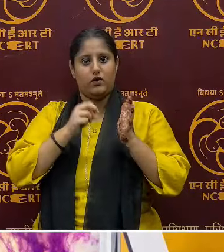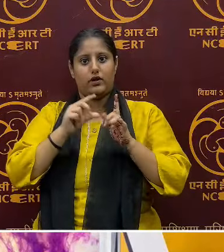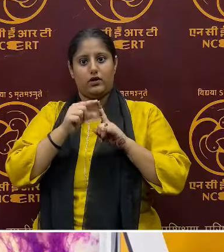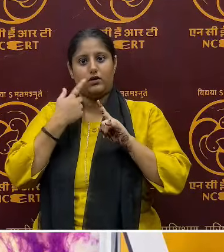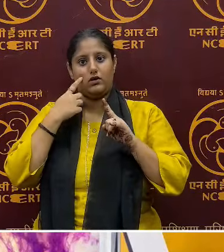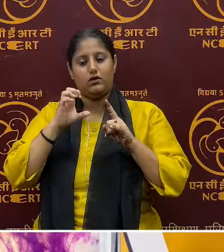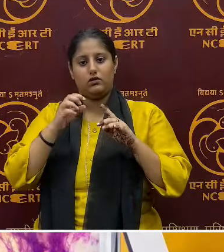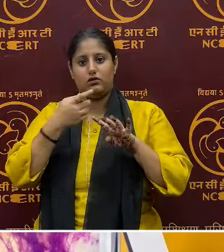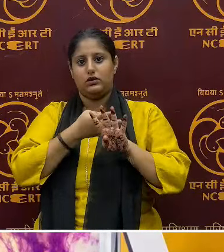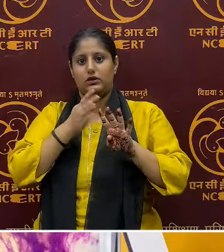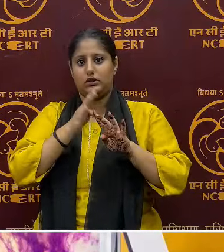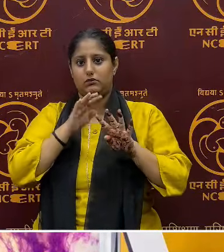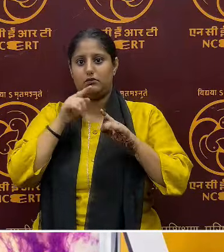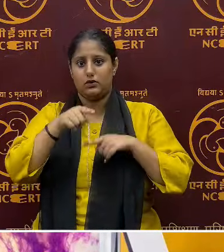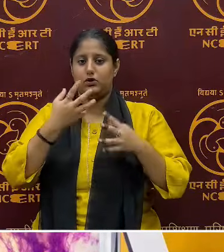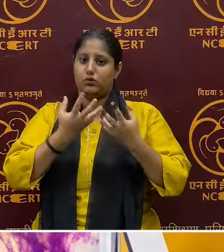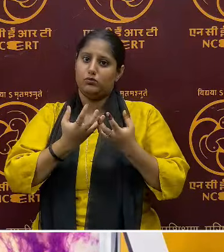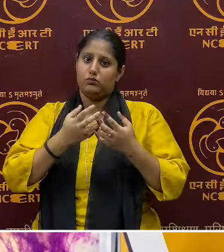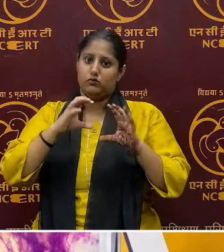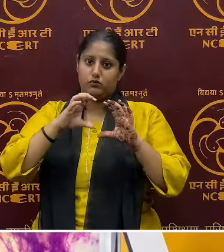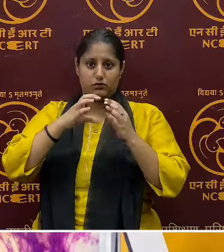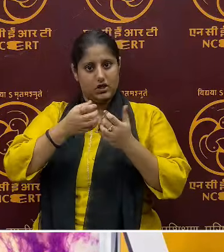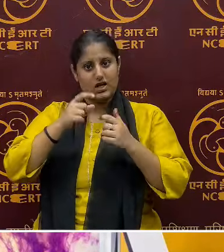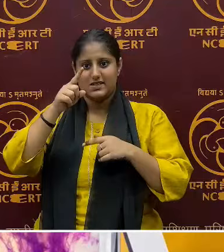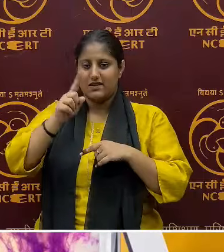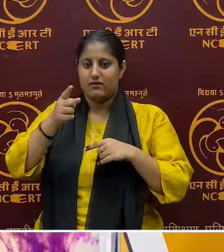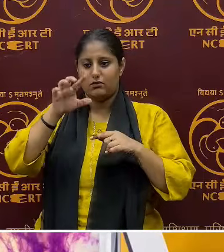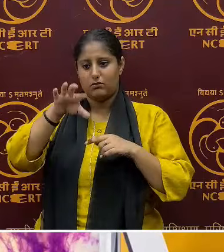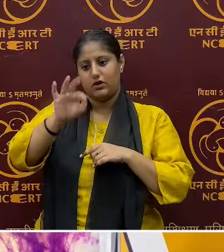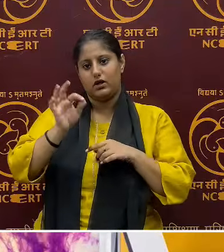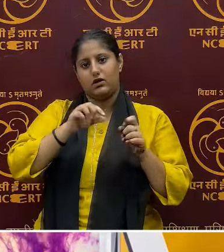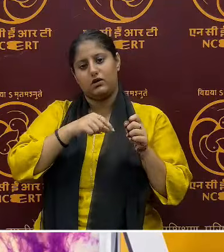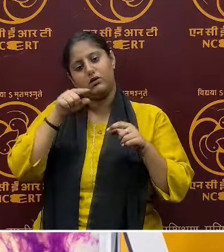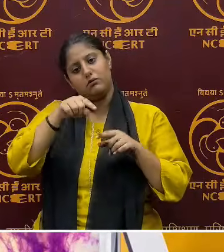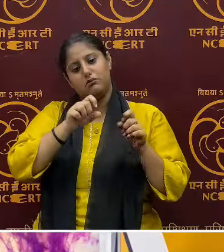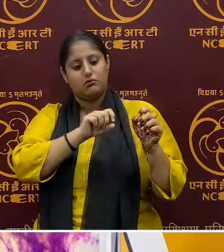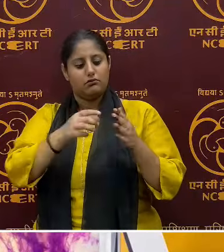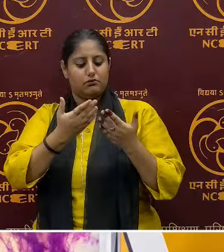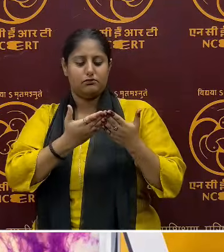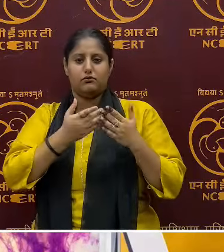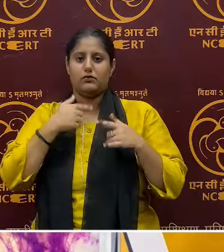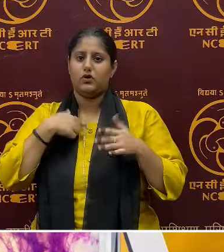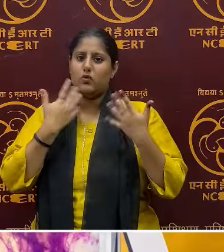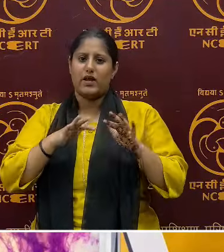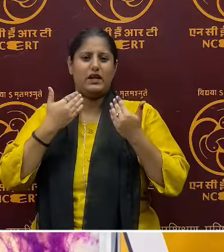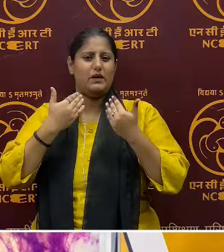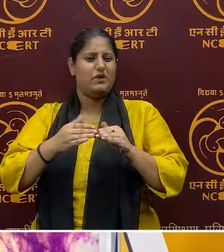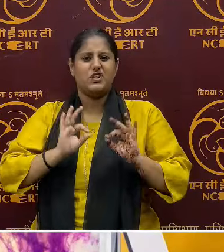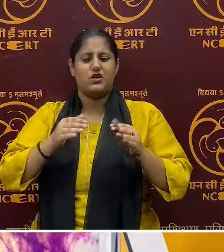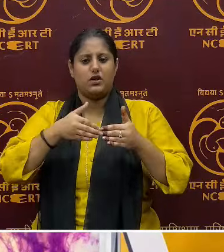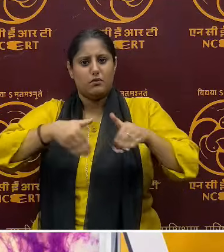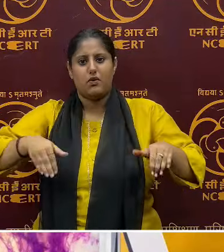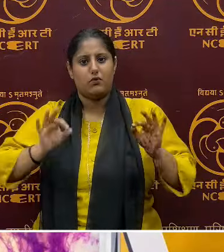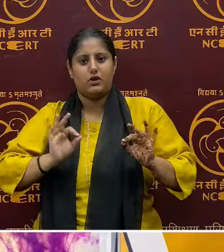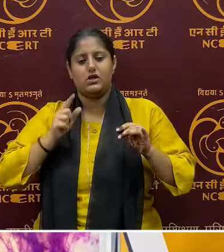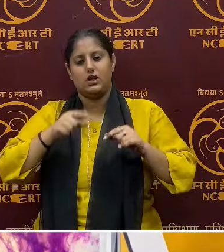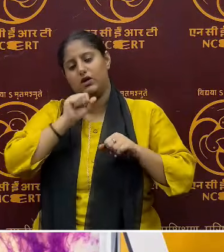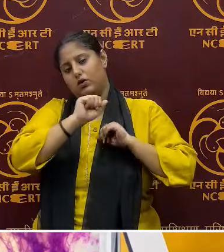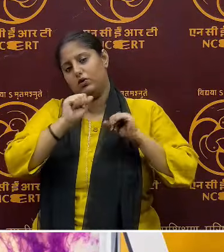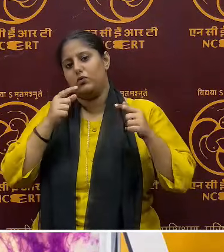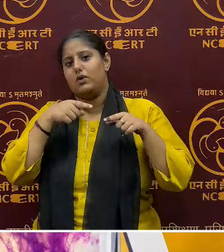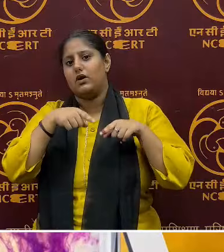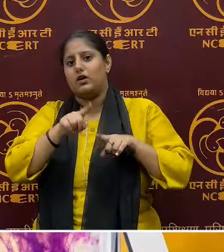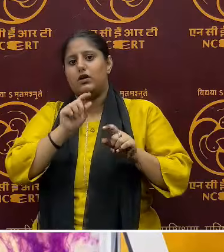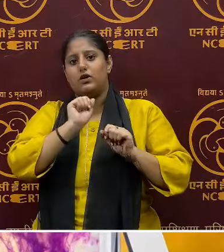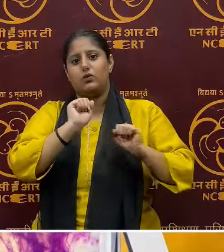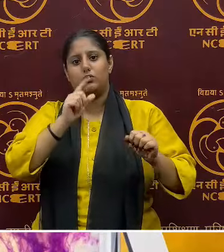11th, you can explore that as well. So there is no limitation or no boundary that if you are in grade 7, then it's compulsory